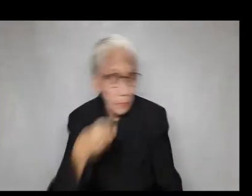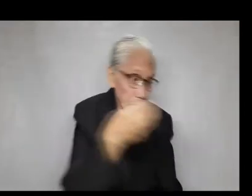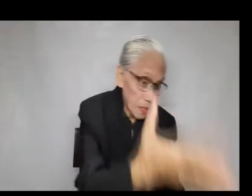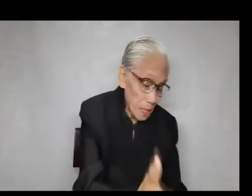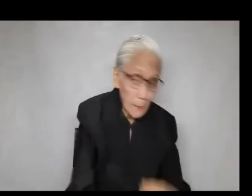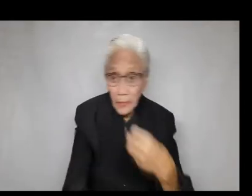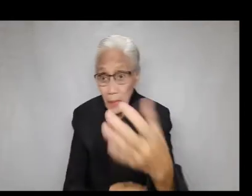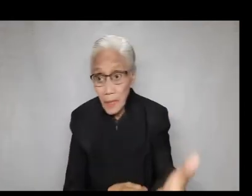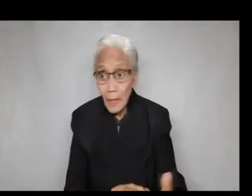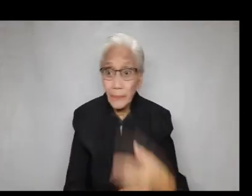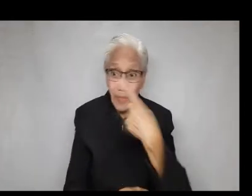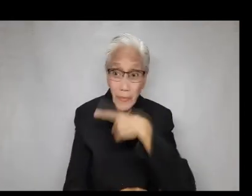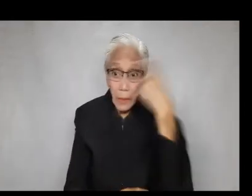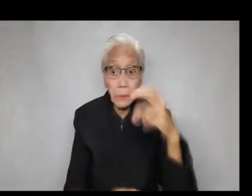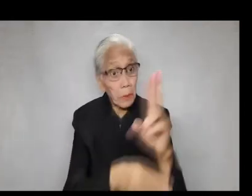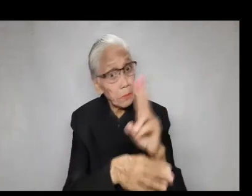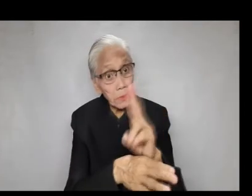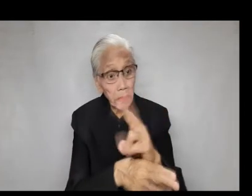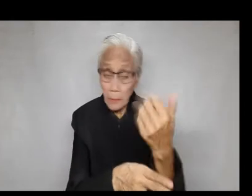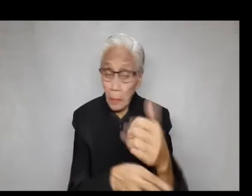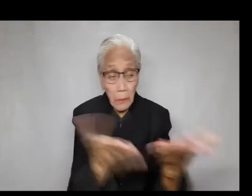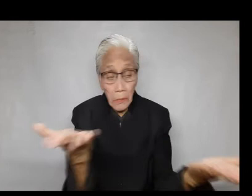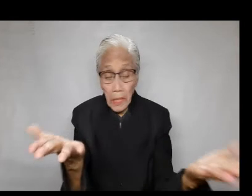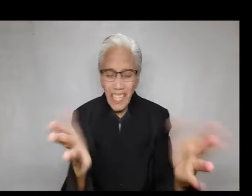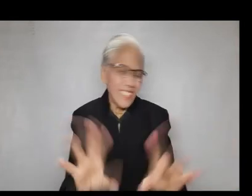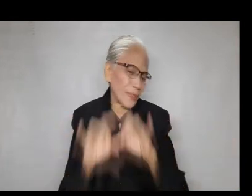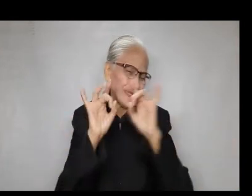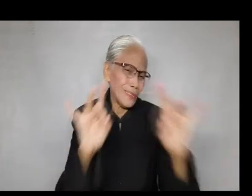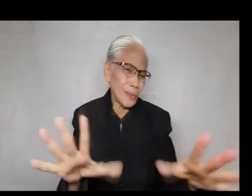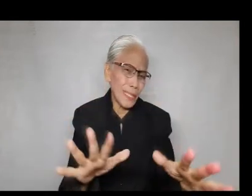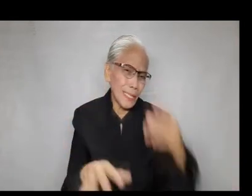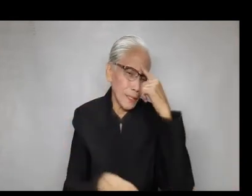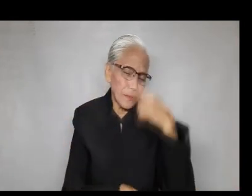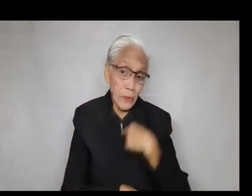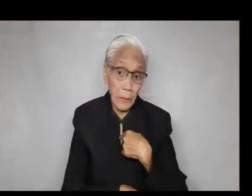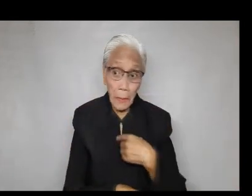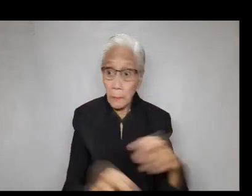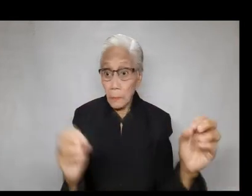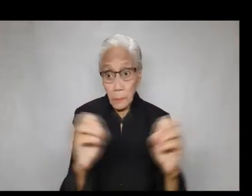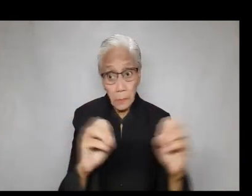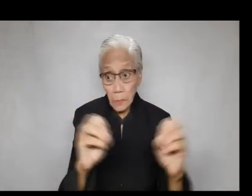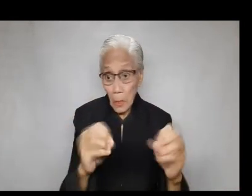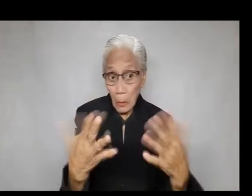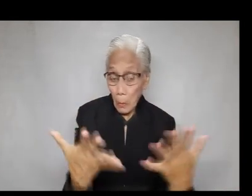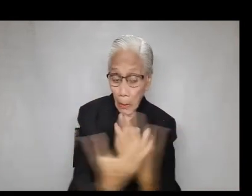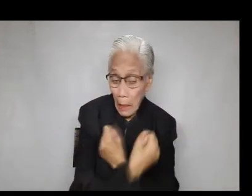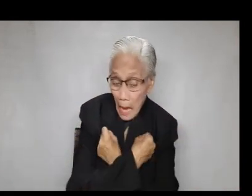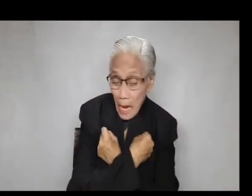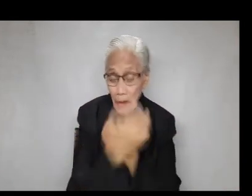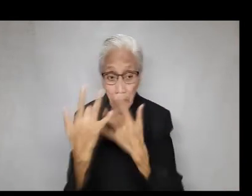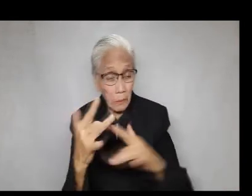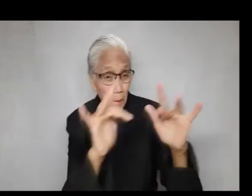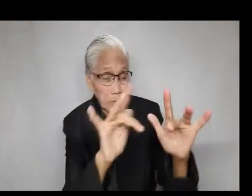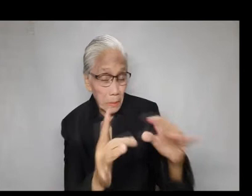a random rummage giver. Give away this, give away that, because I've used them anyway and